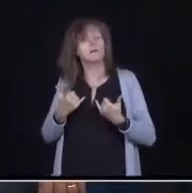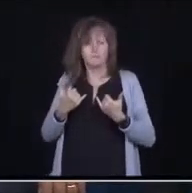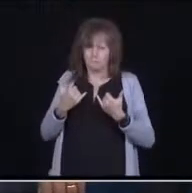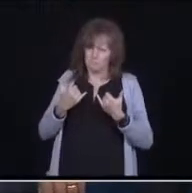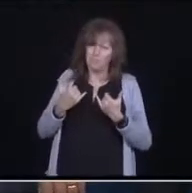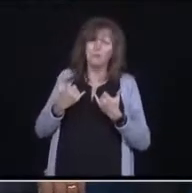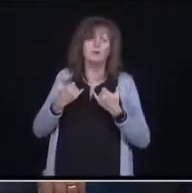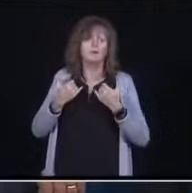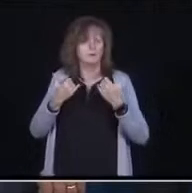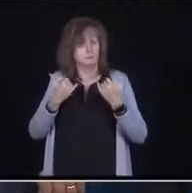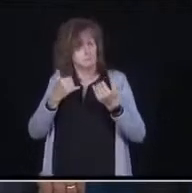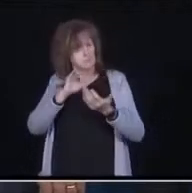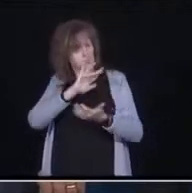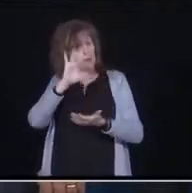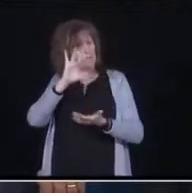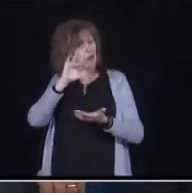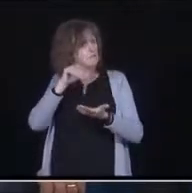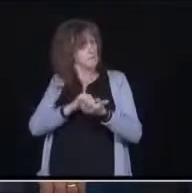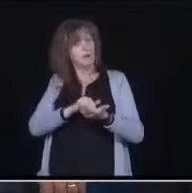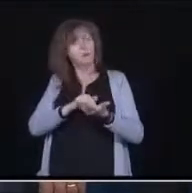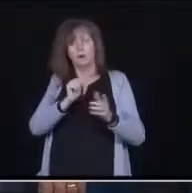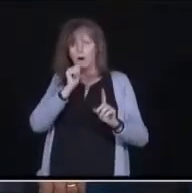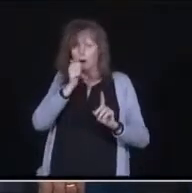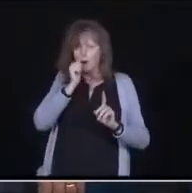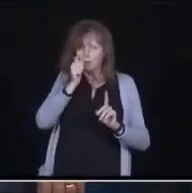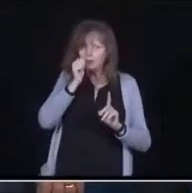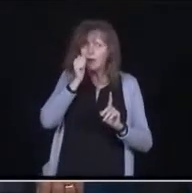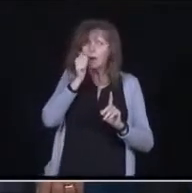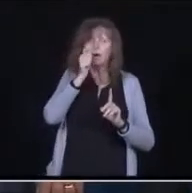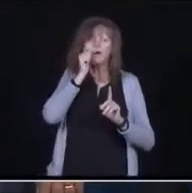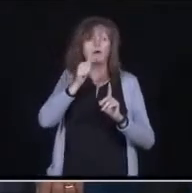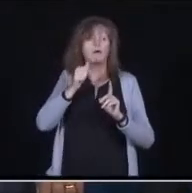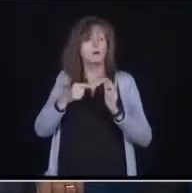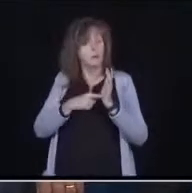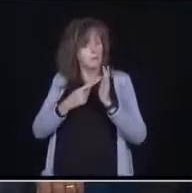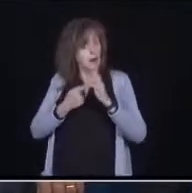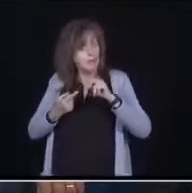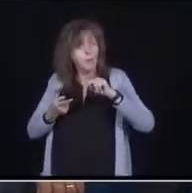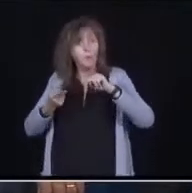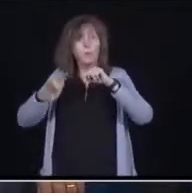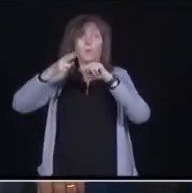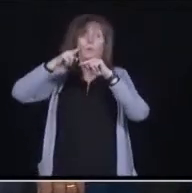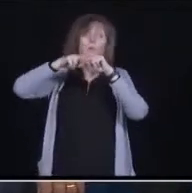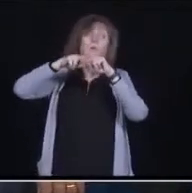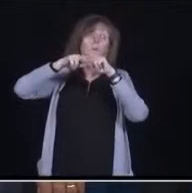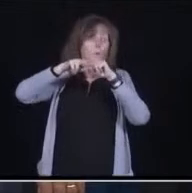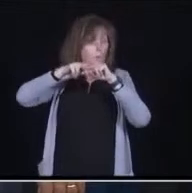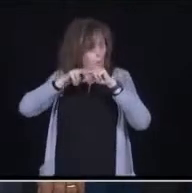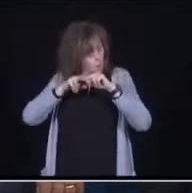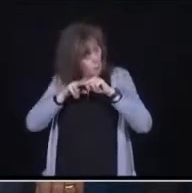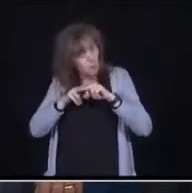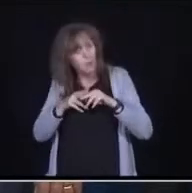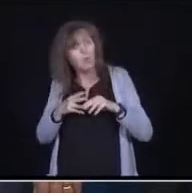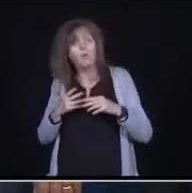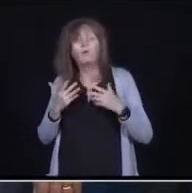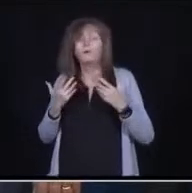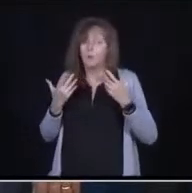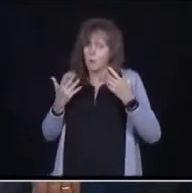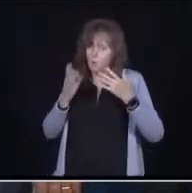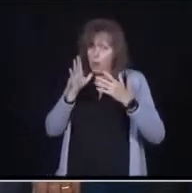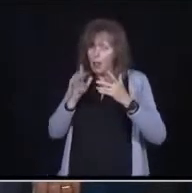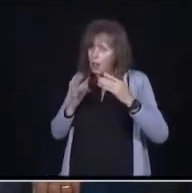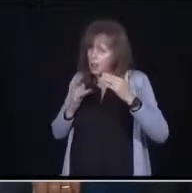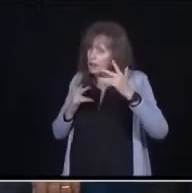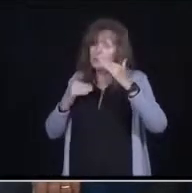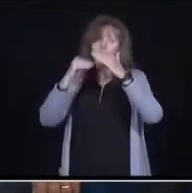per day. We're consistently hitting that target, in some cases going well over that number. Our next goal is to get to 50,000.